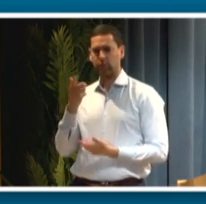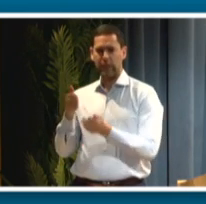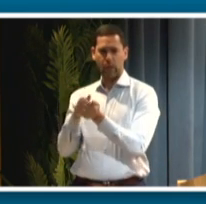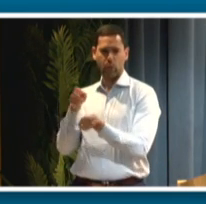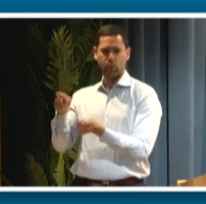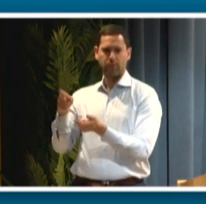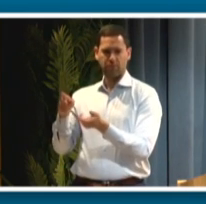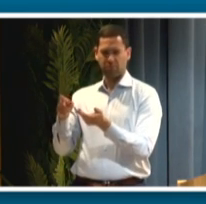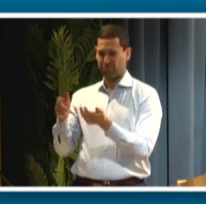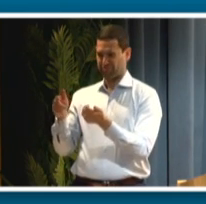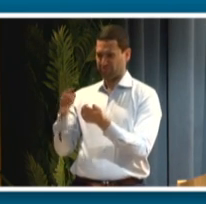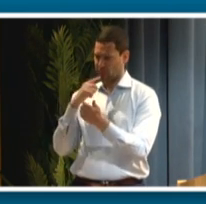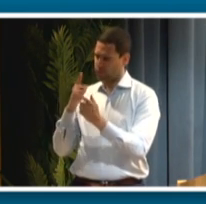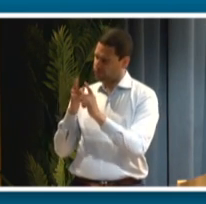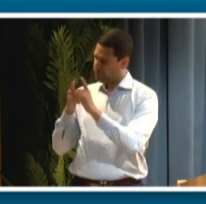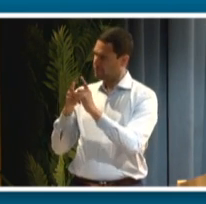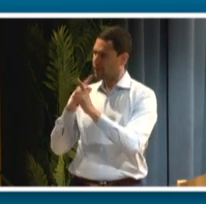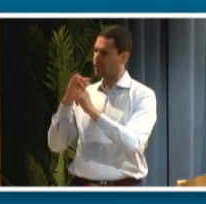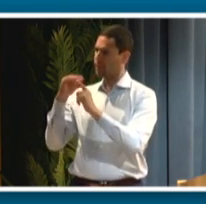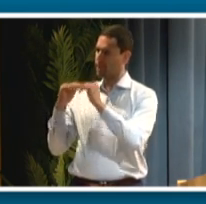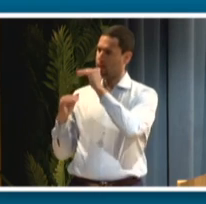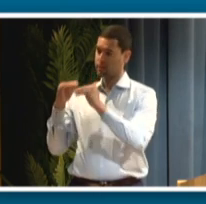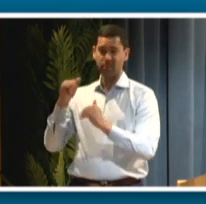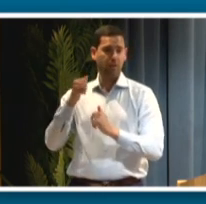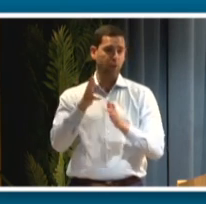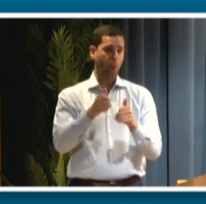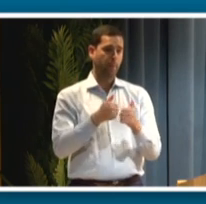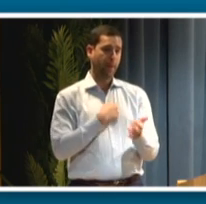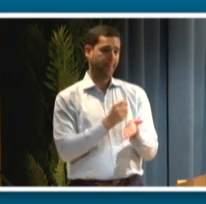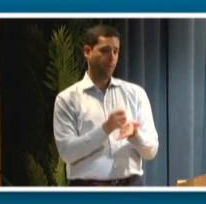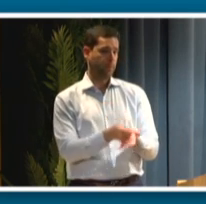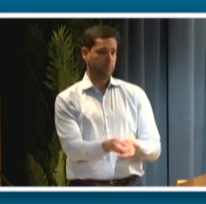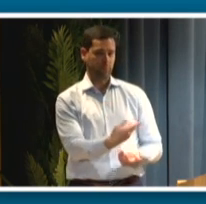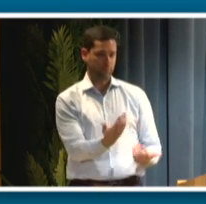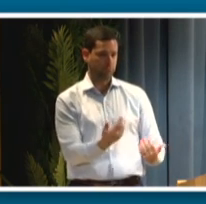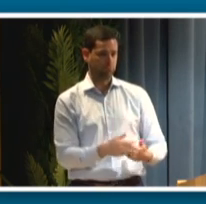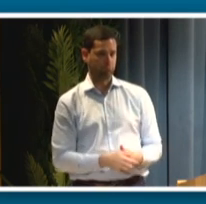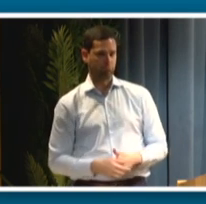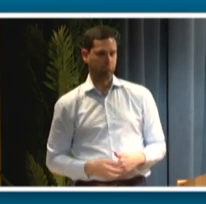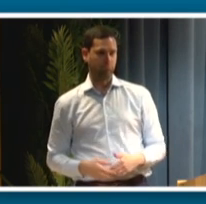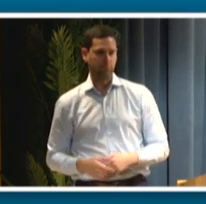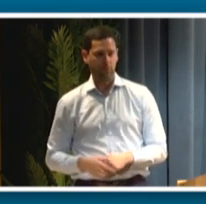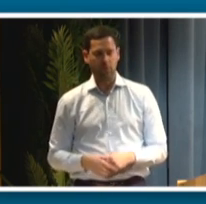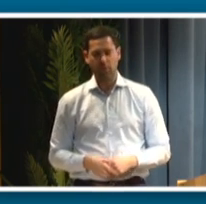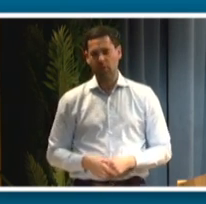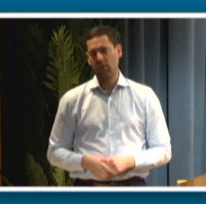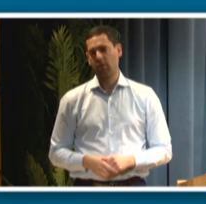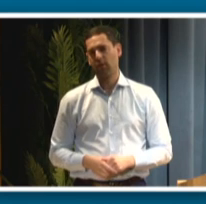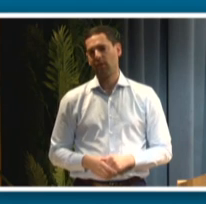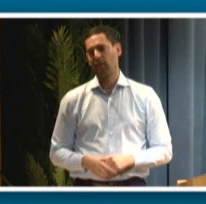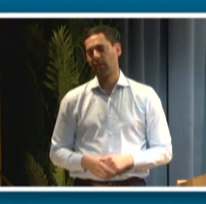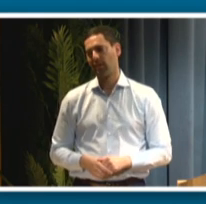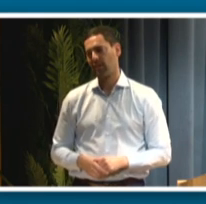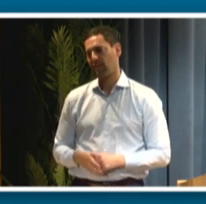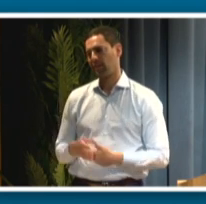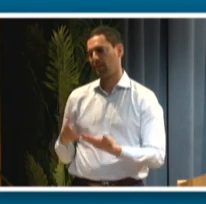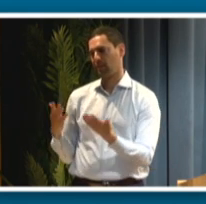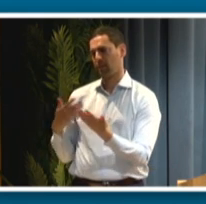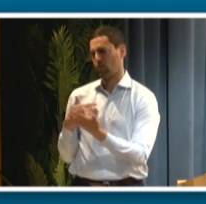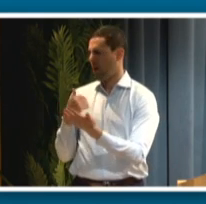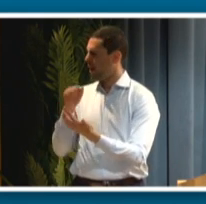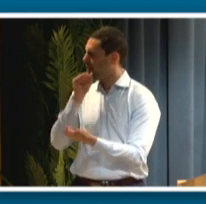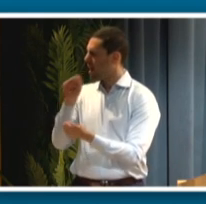working towards that balance. And every day. Shout out to my therapist, man, being there. Yeah. And I actually really love the way that you bring that into